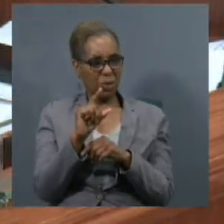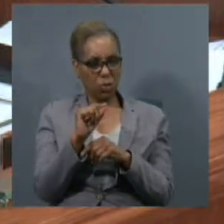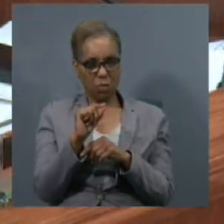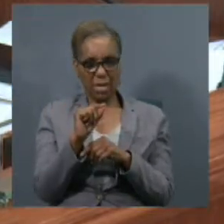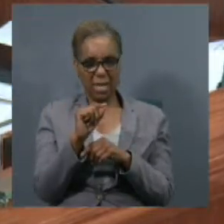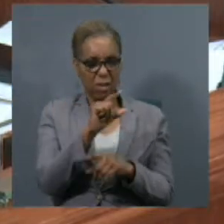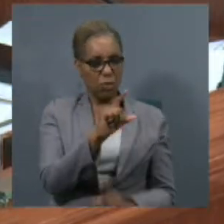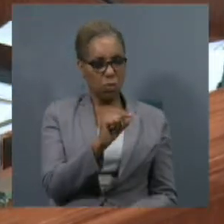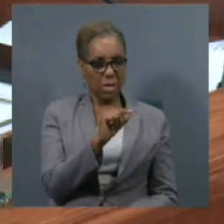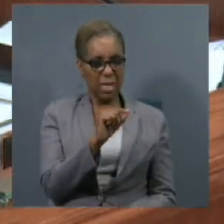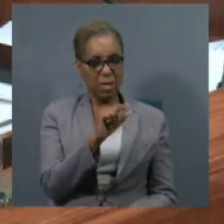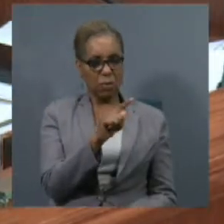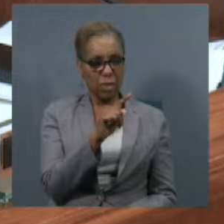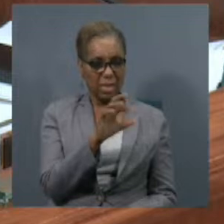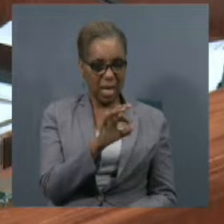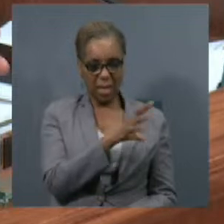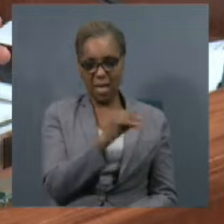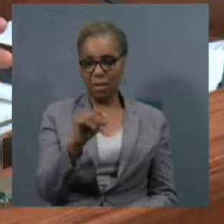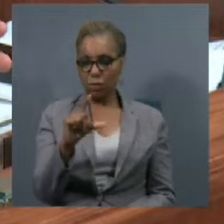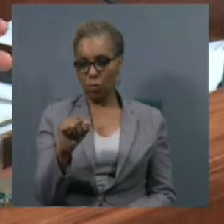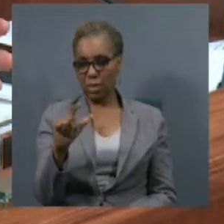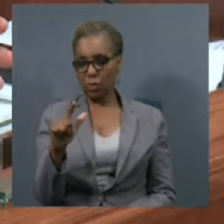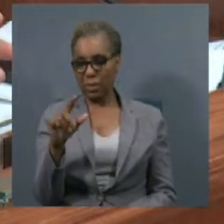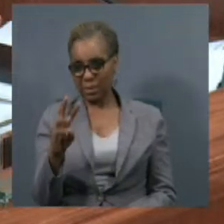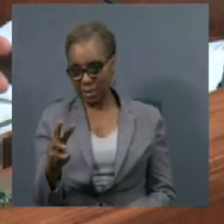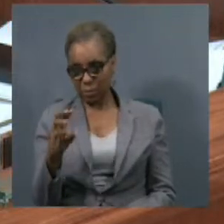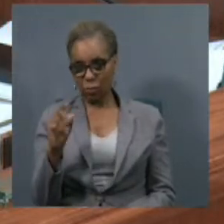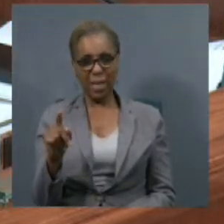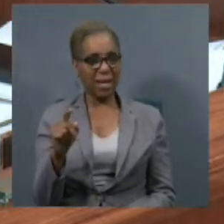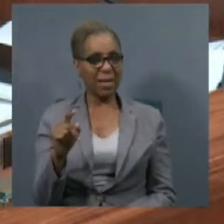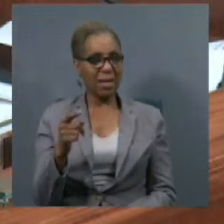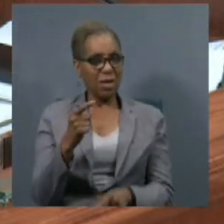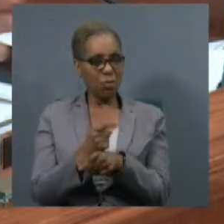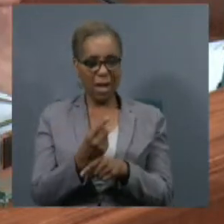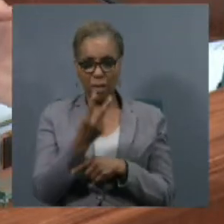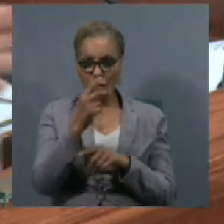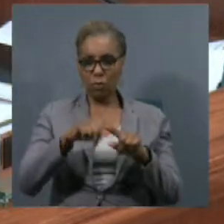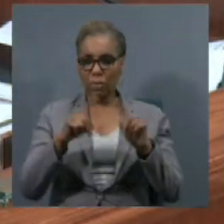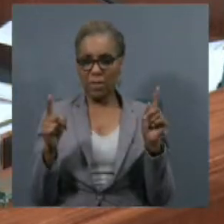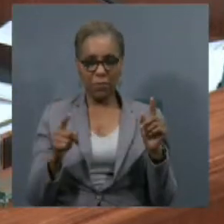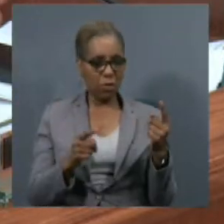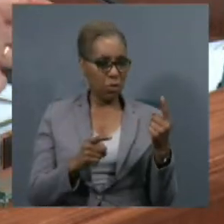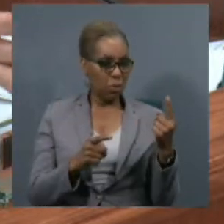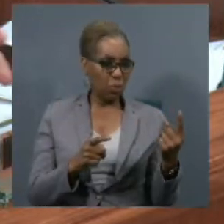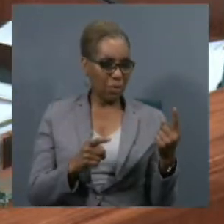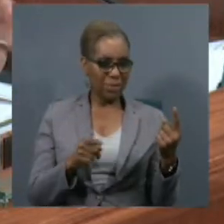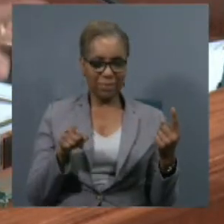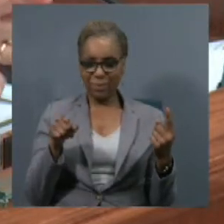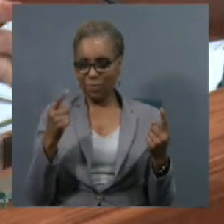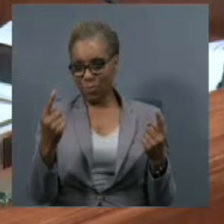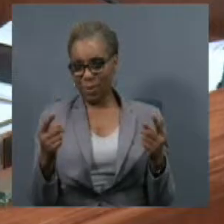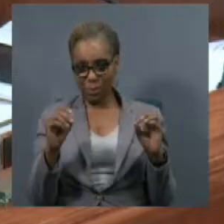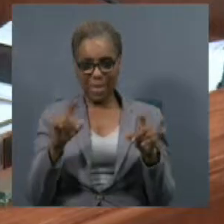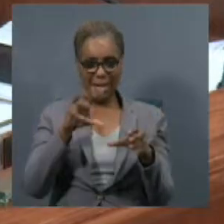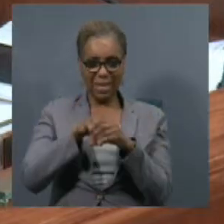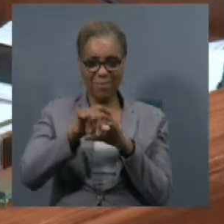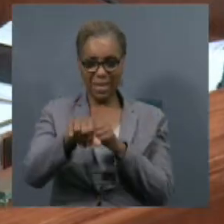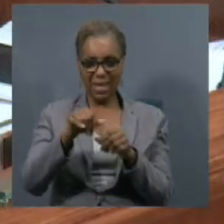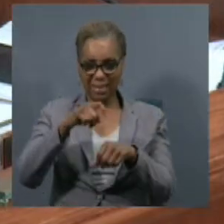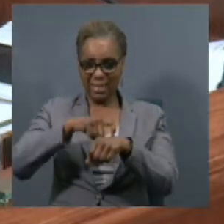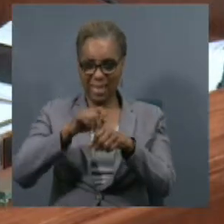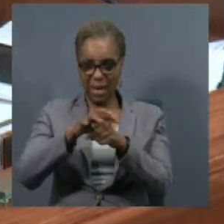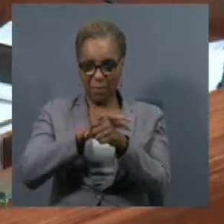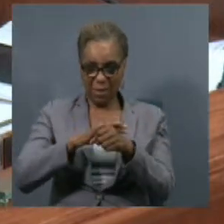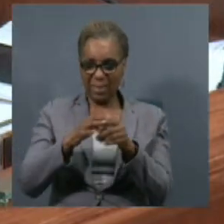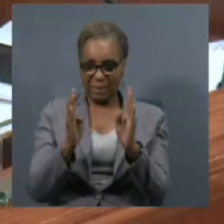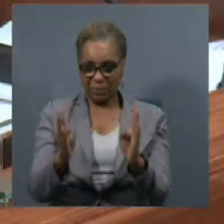2029 and 2026. Is that right? I'm looking at Mark. I mean, there's two different ones, one for one and one for the other, and they're within that time frame.